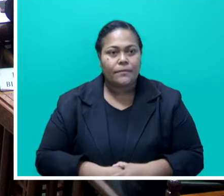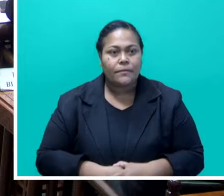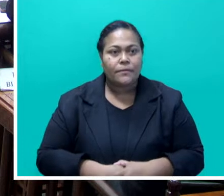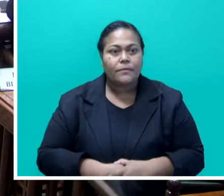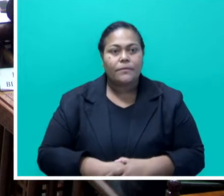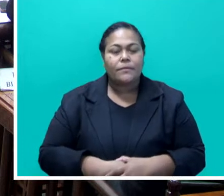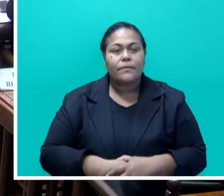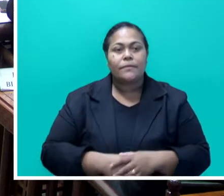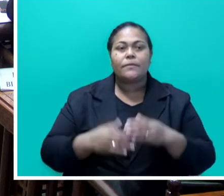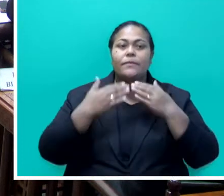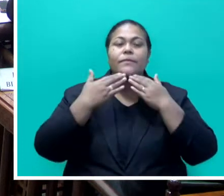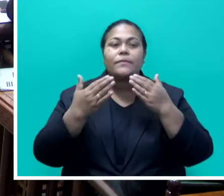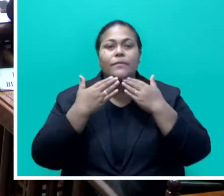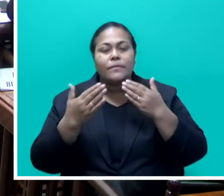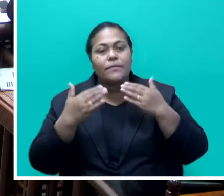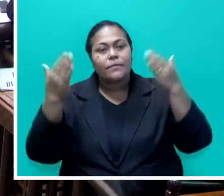Thank you, Honourable Speaker, sir.